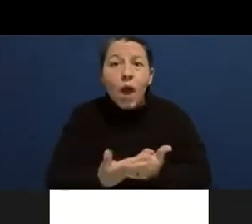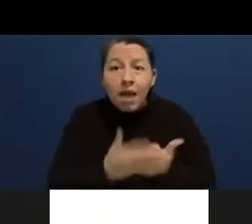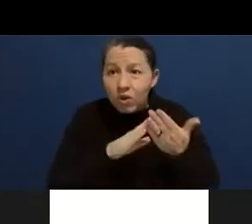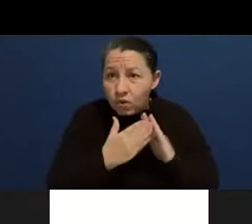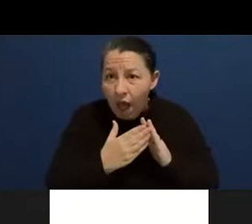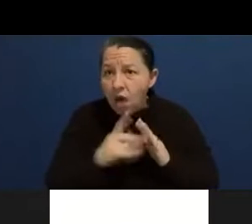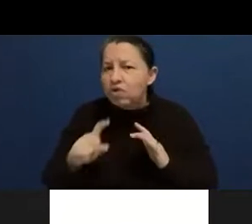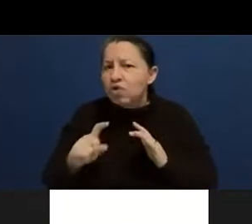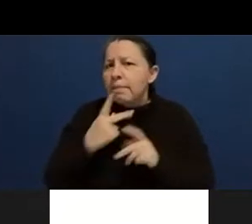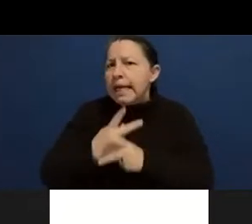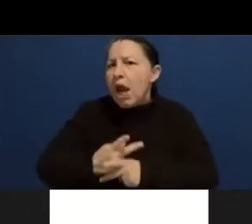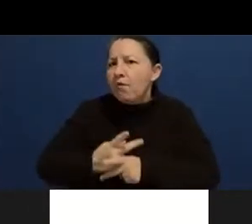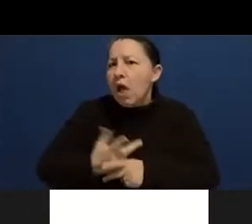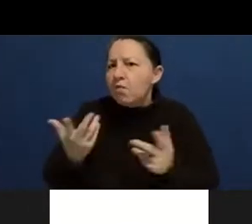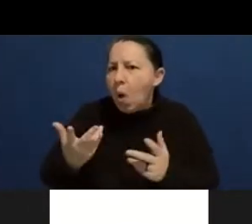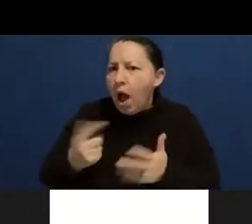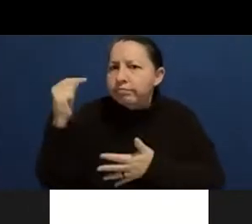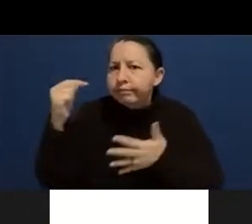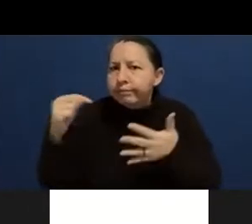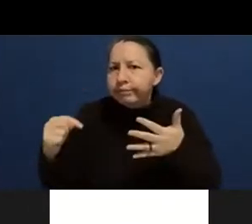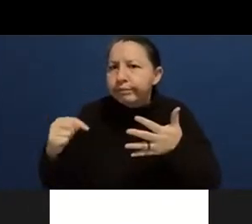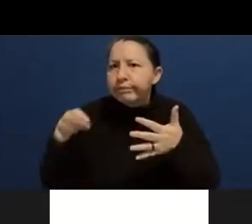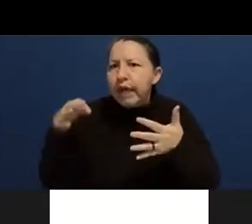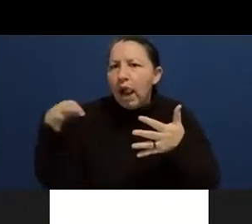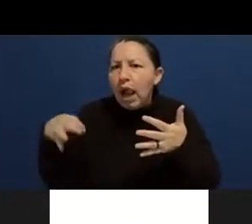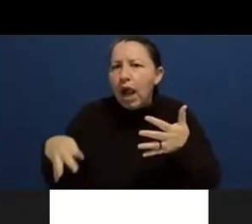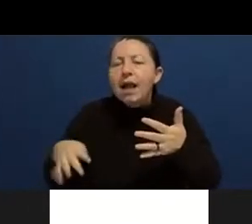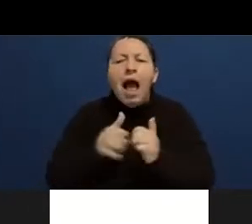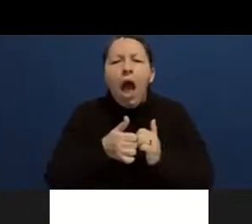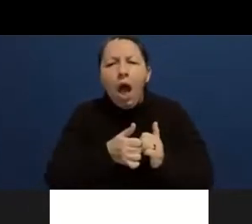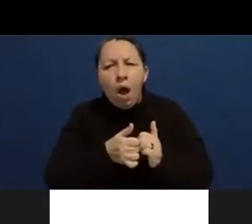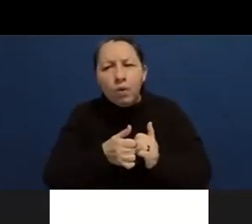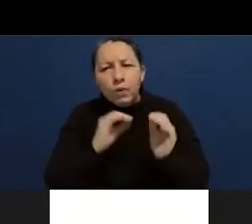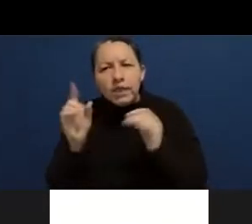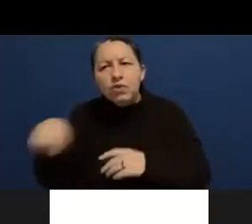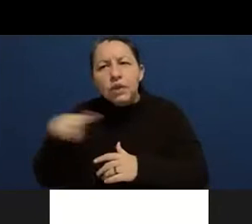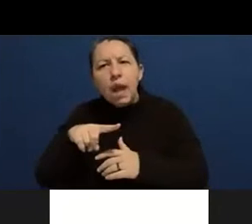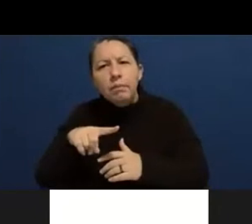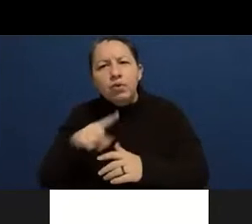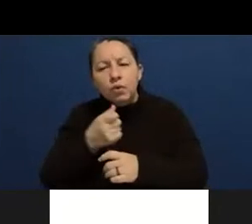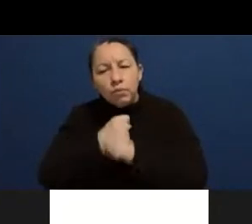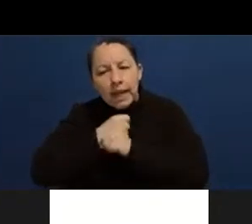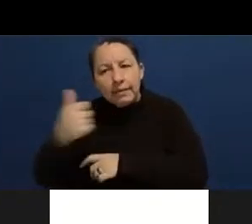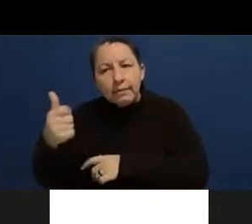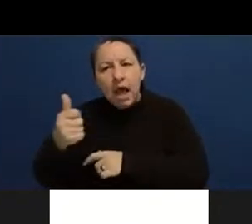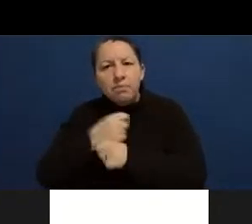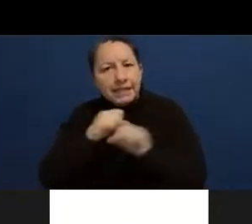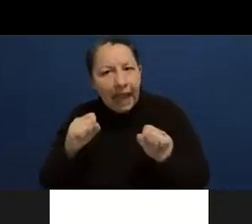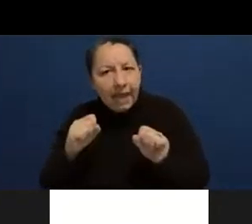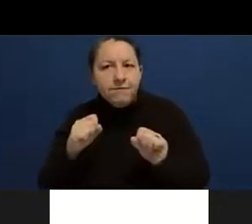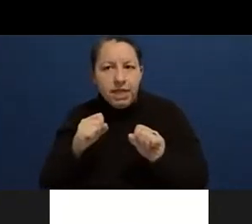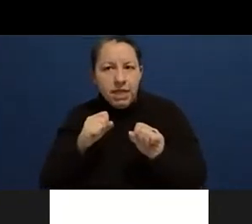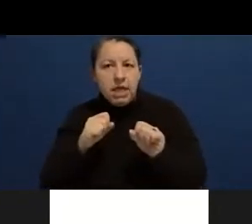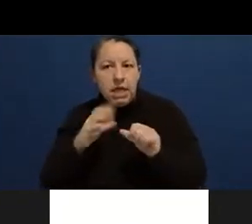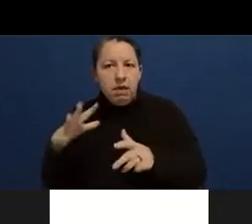out for? How do we teach them to be safe when they're going out into town, is what we call it, when